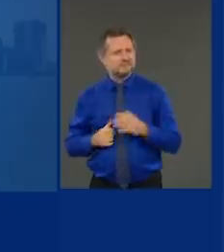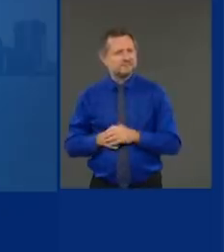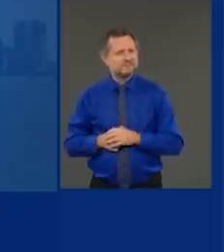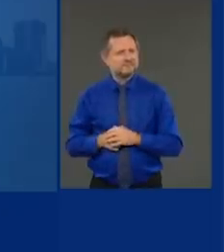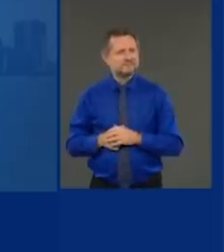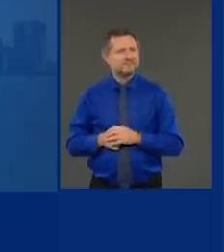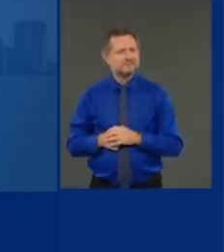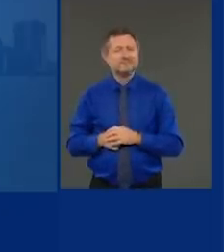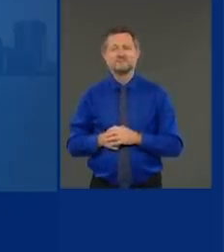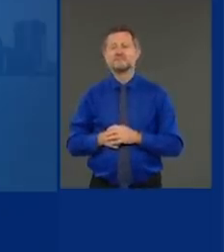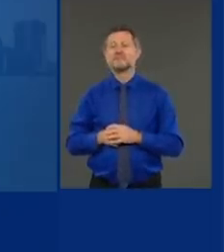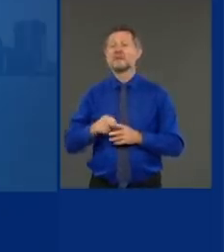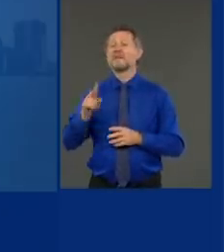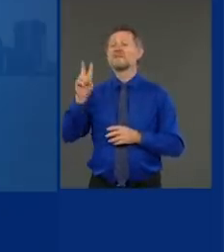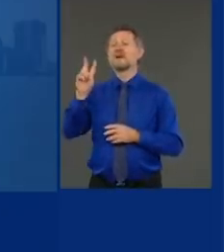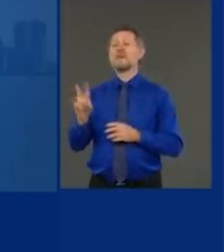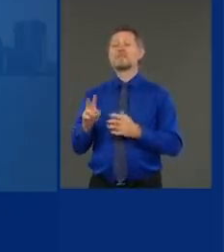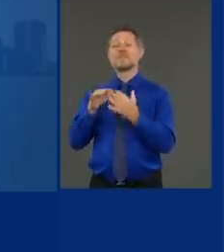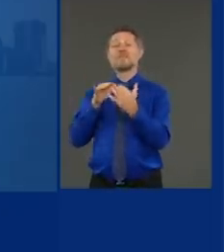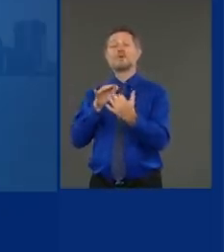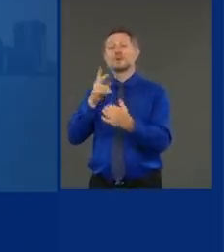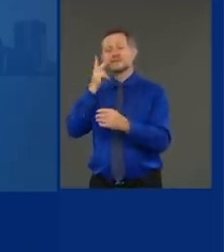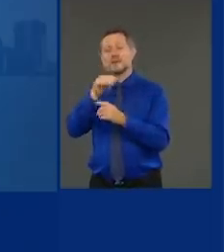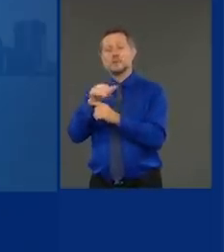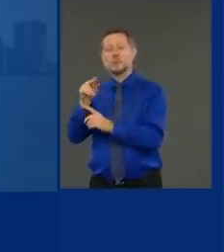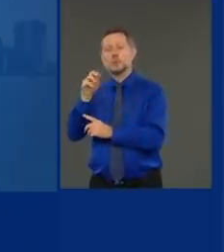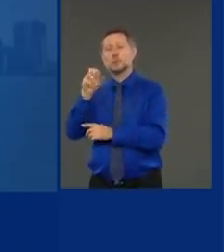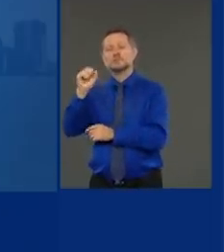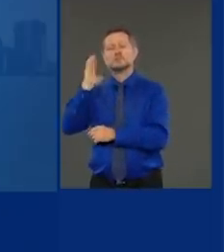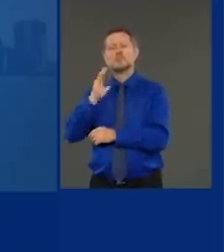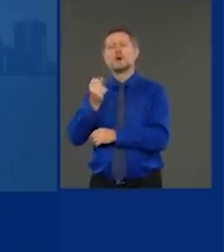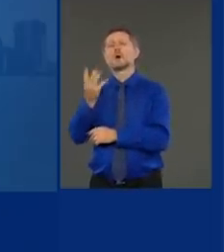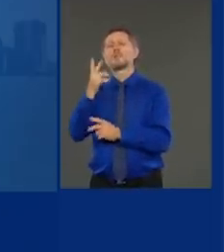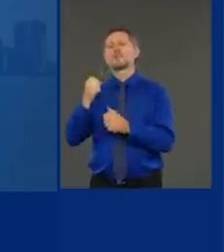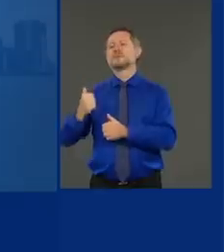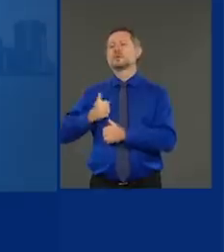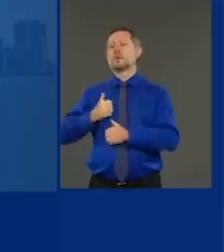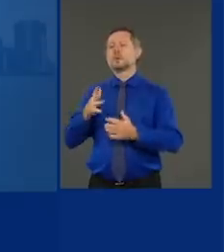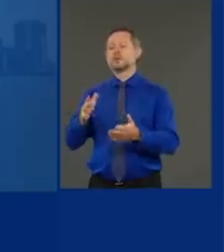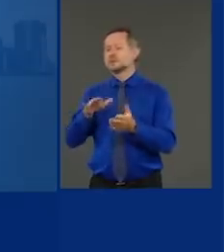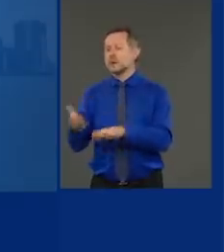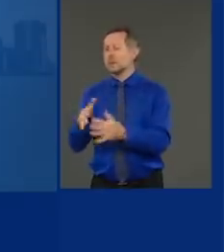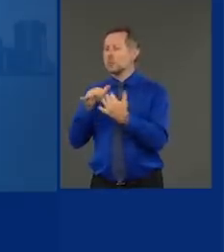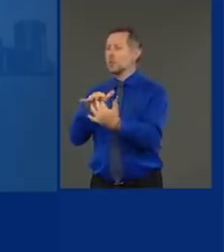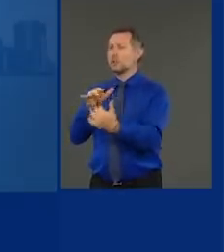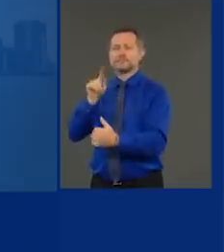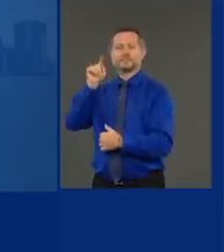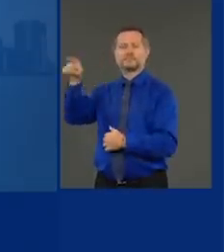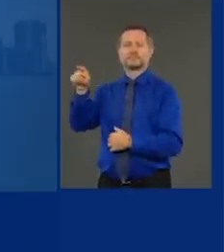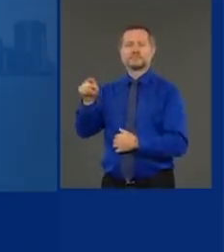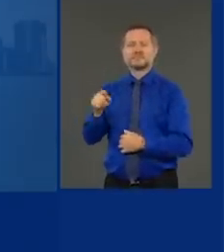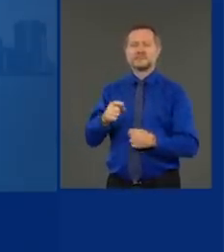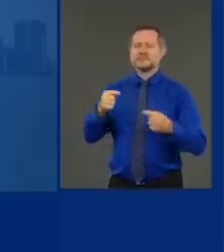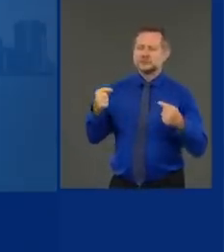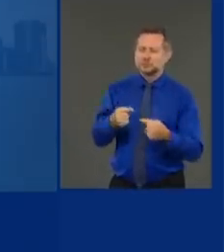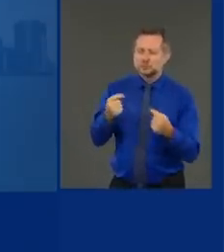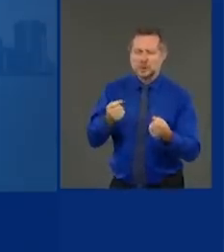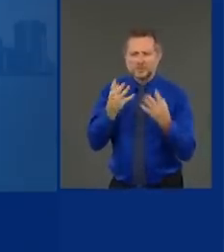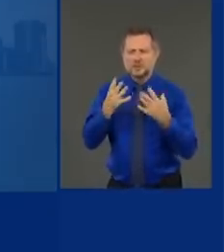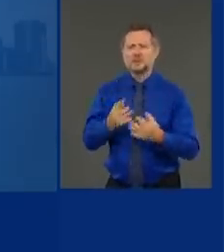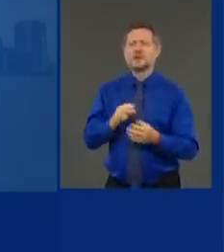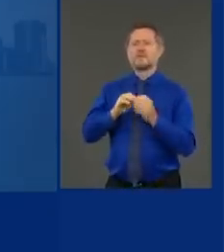During the Vietnam War, every night you saw the death toll. You saw the injury toll on